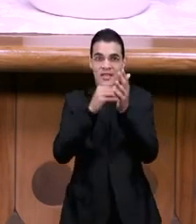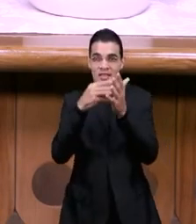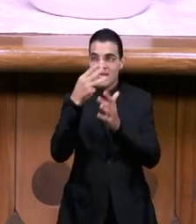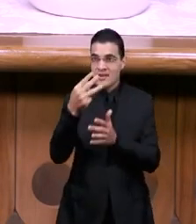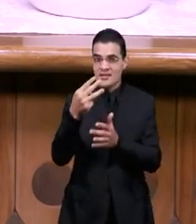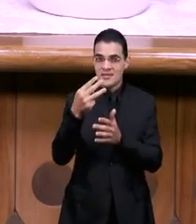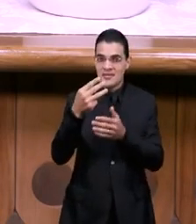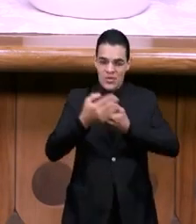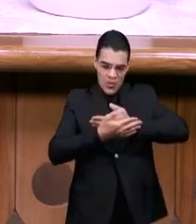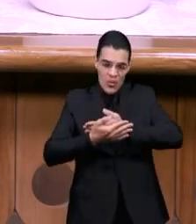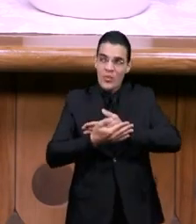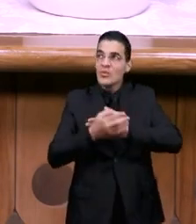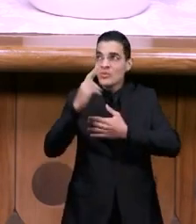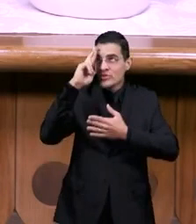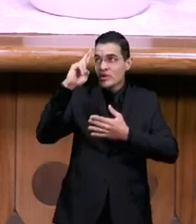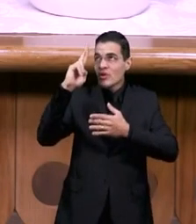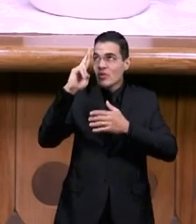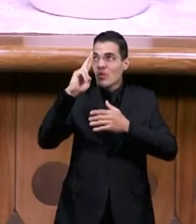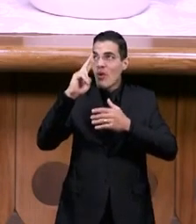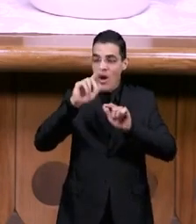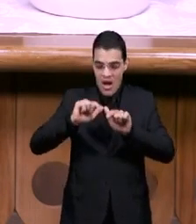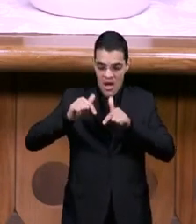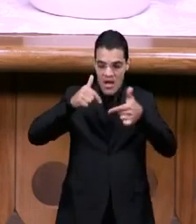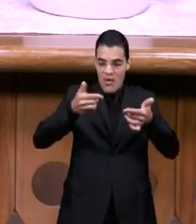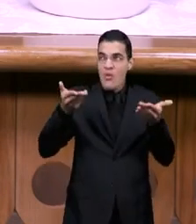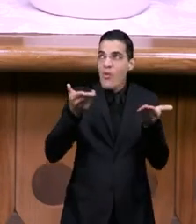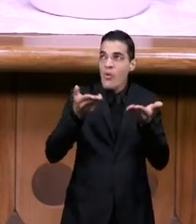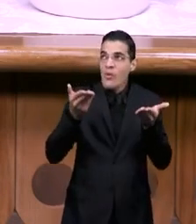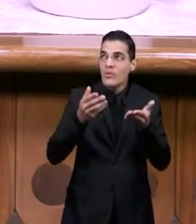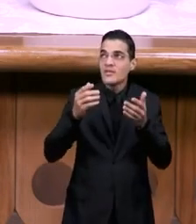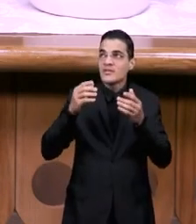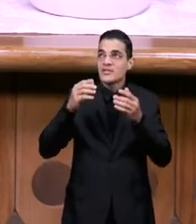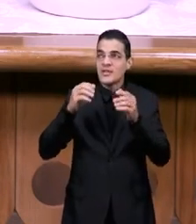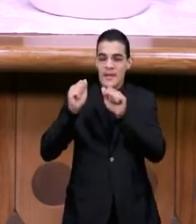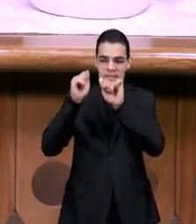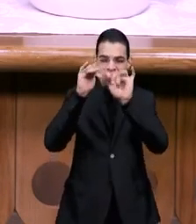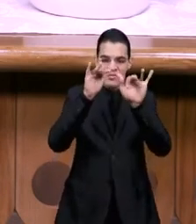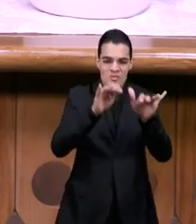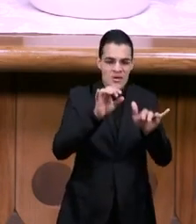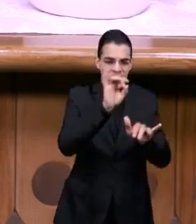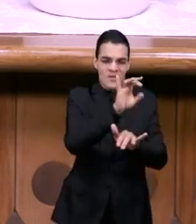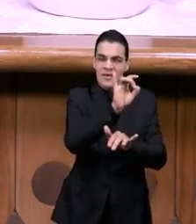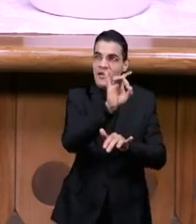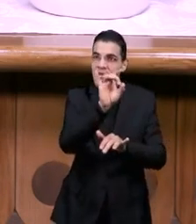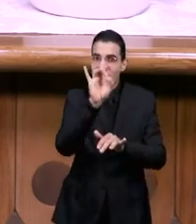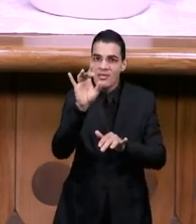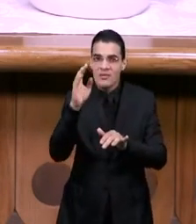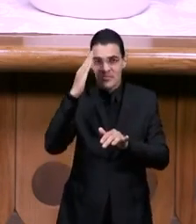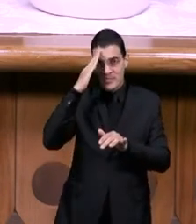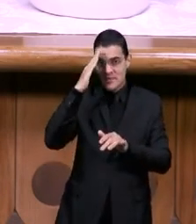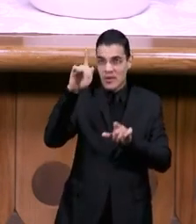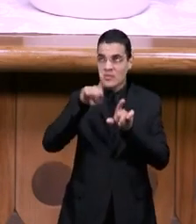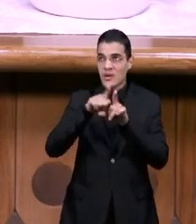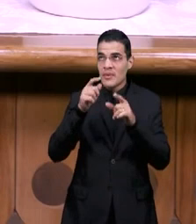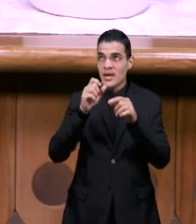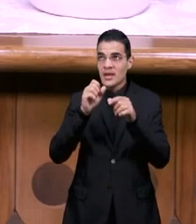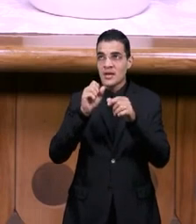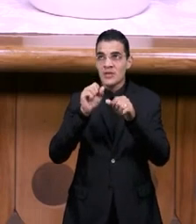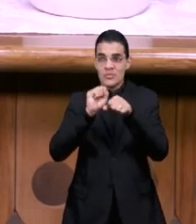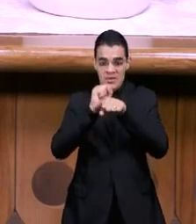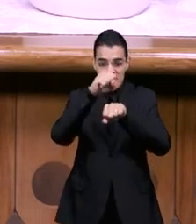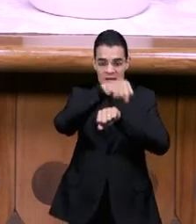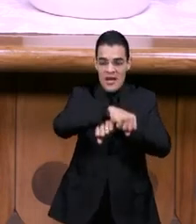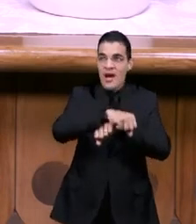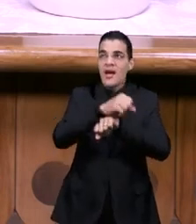on their mother's lap. We ask that this day you would complete your blessing in favor of your servants, especially in this